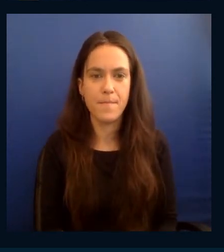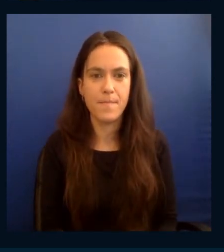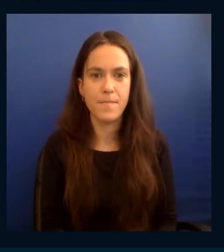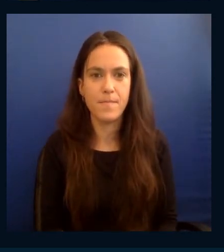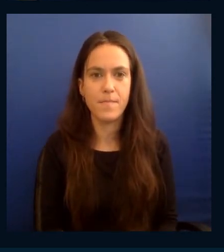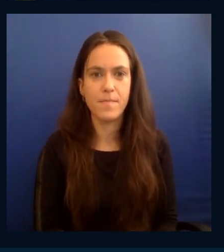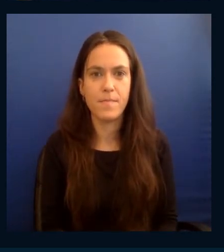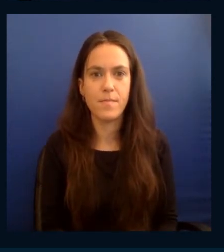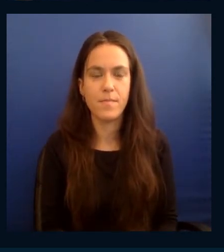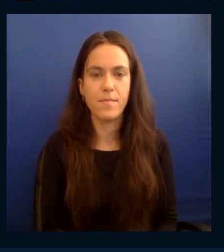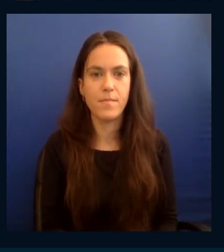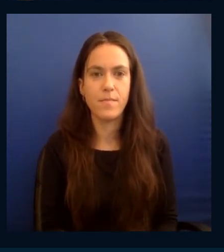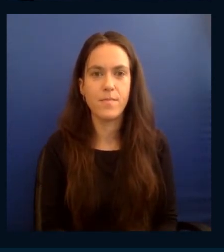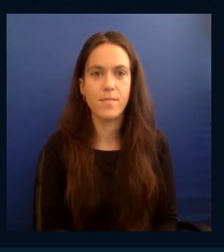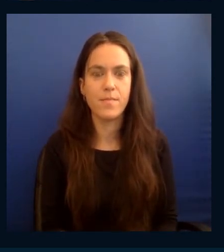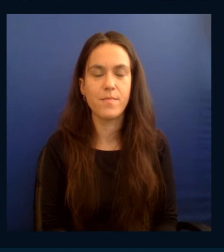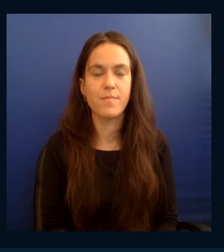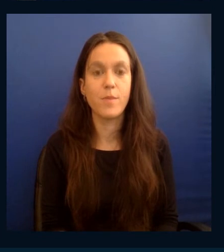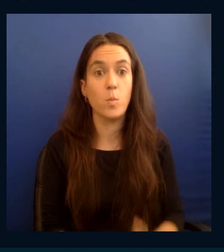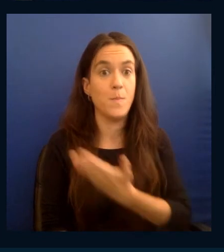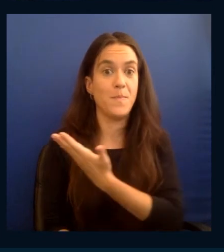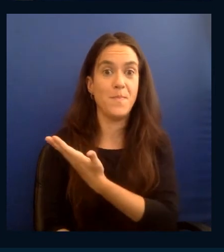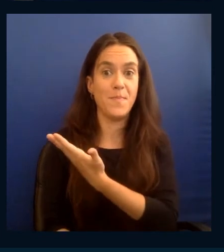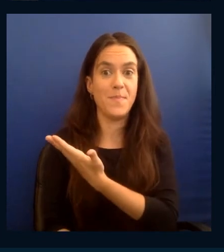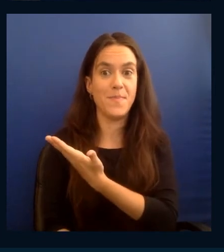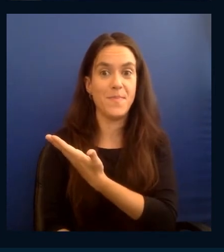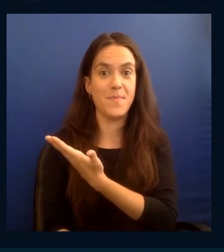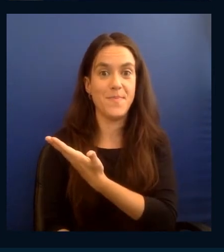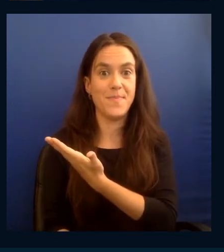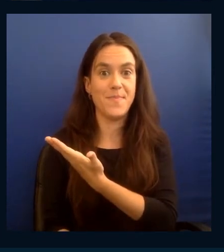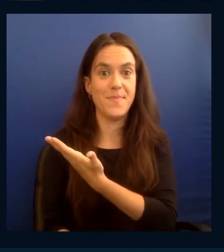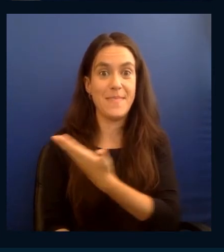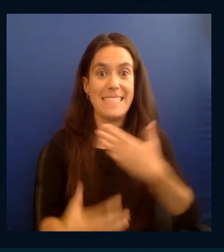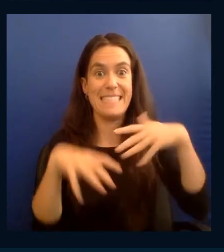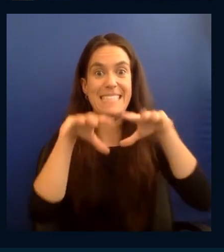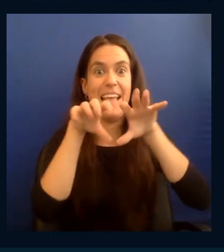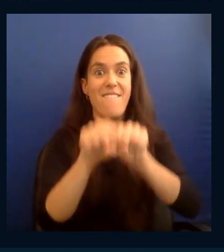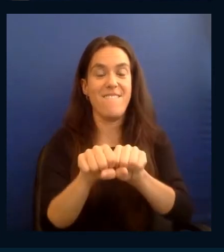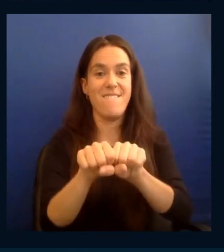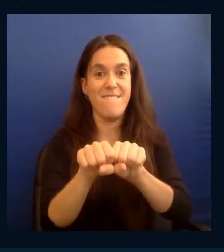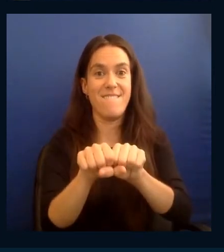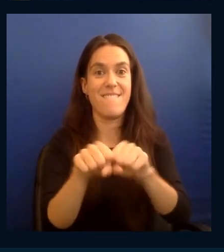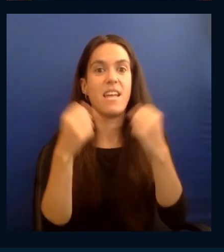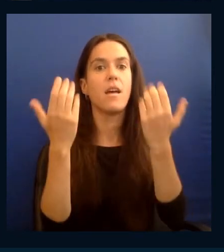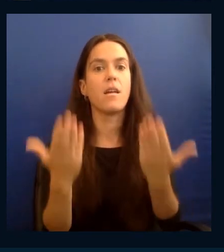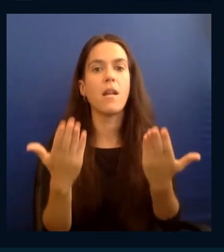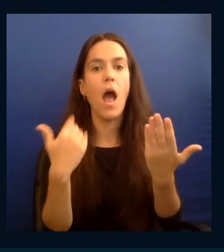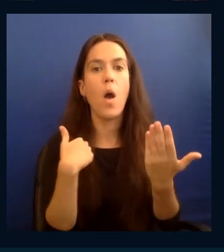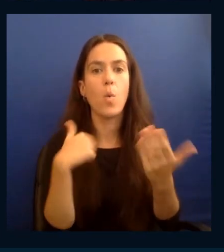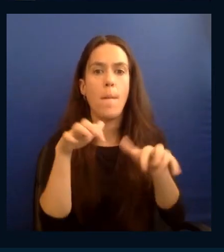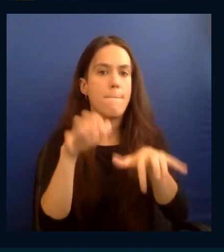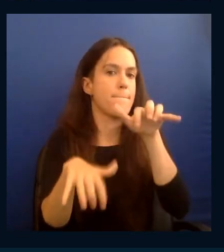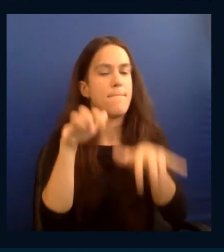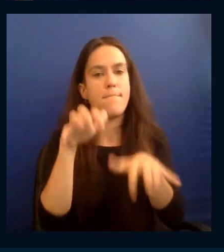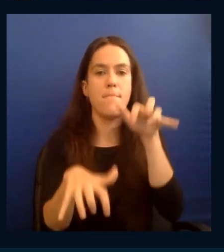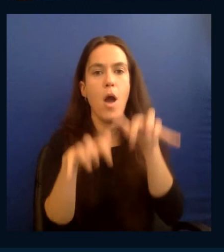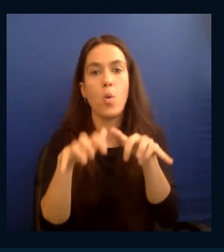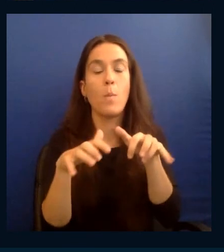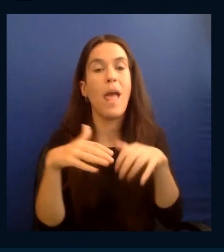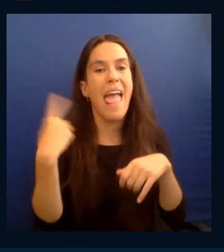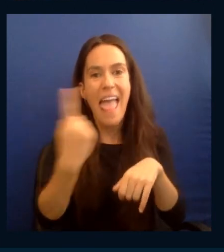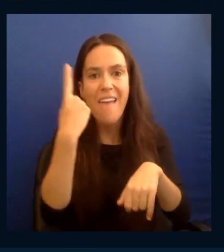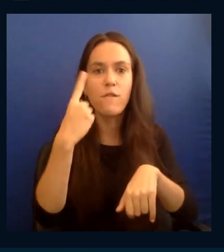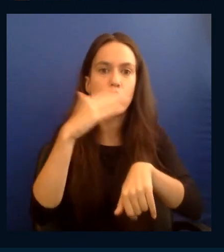this, and we're going to create a release. So all we're going to do now is manually deploy it for the first time, but every time